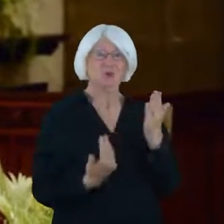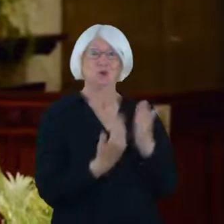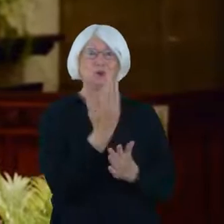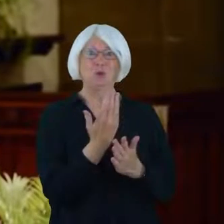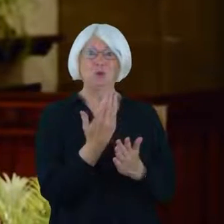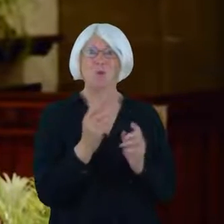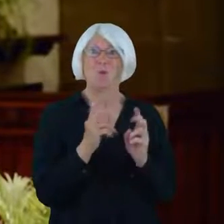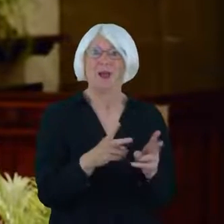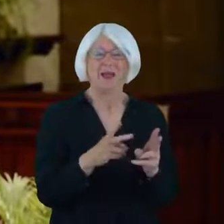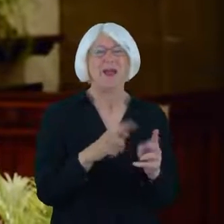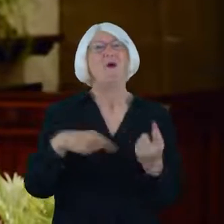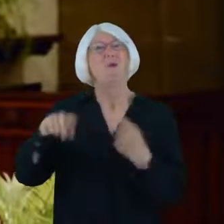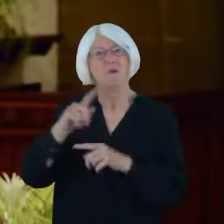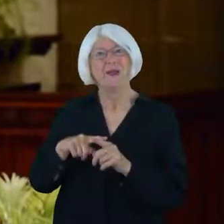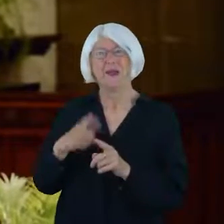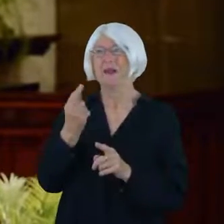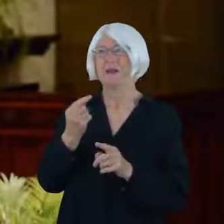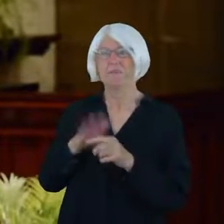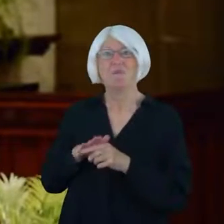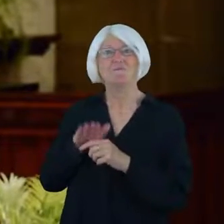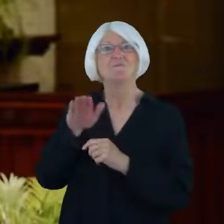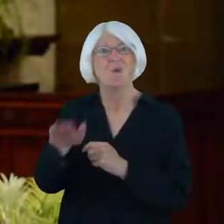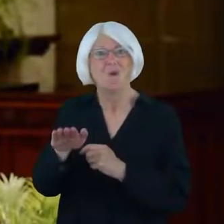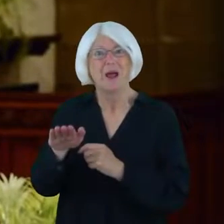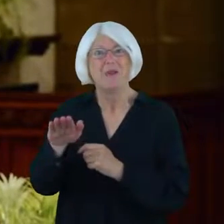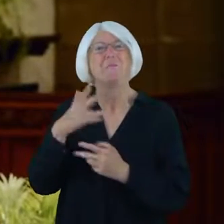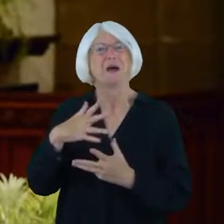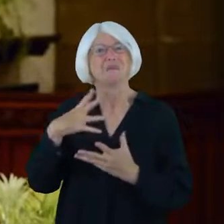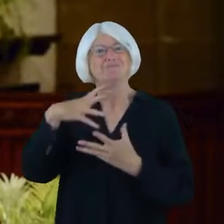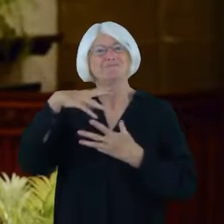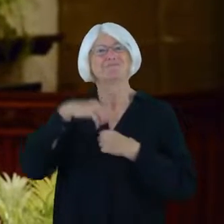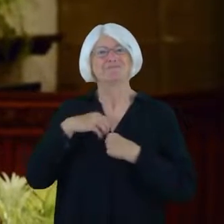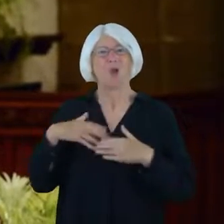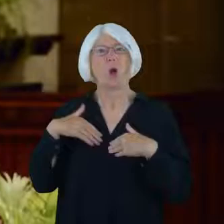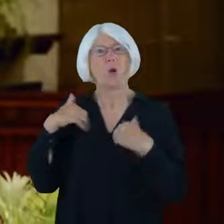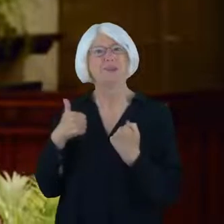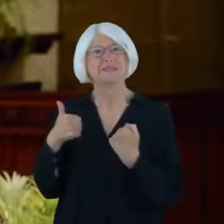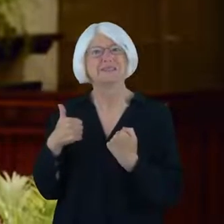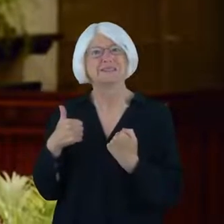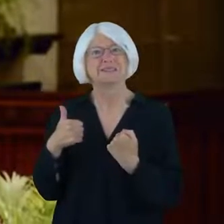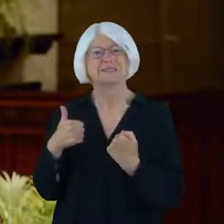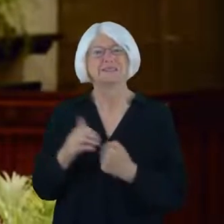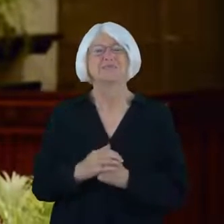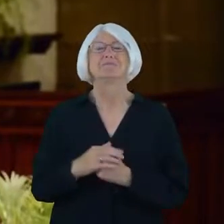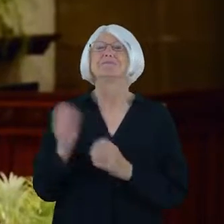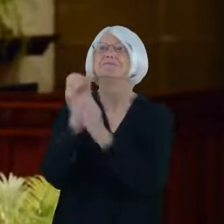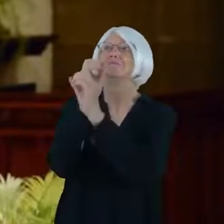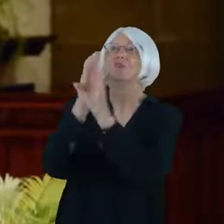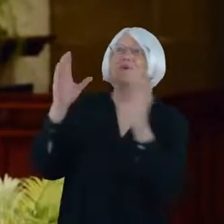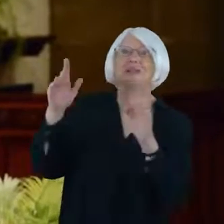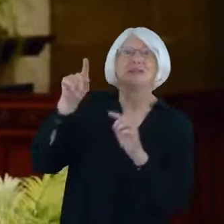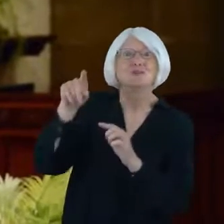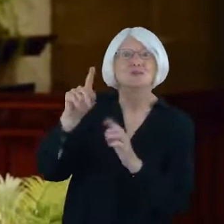our wholeness while moving forwards. In the book of Revelation, John shows us a picture of the